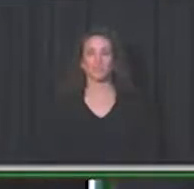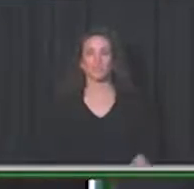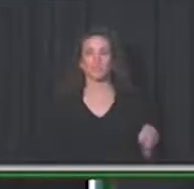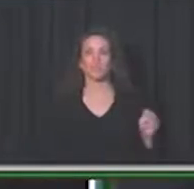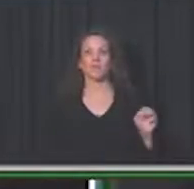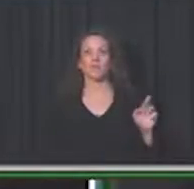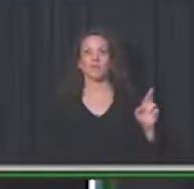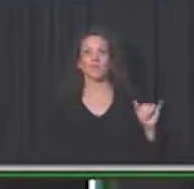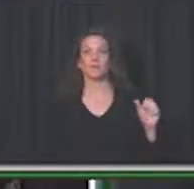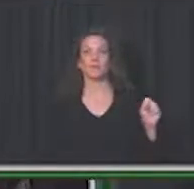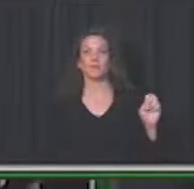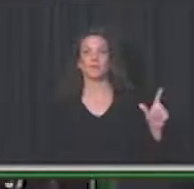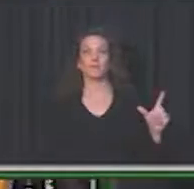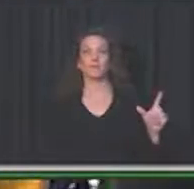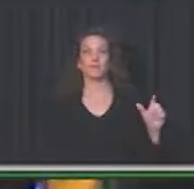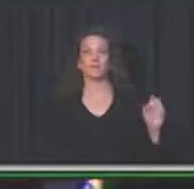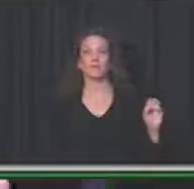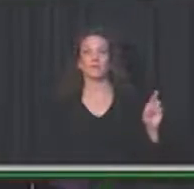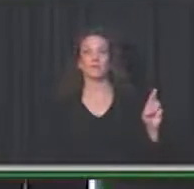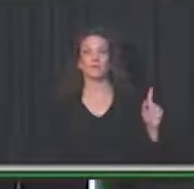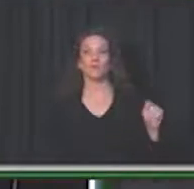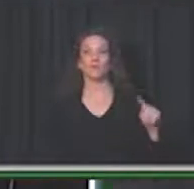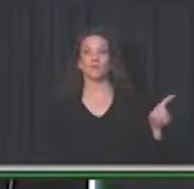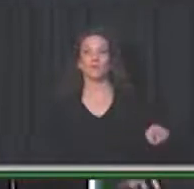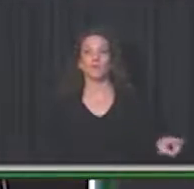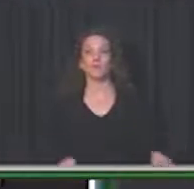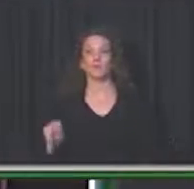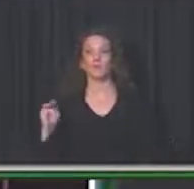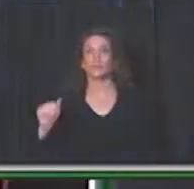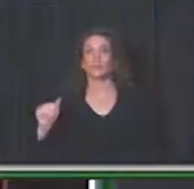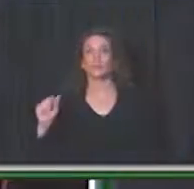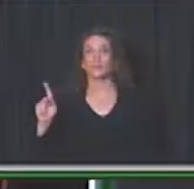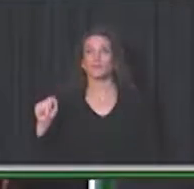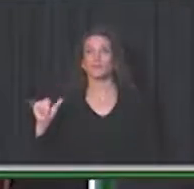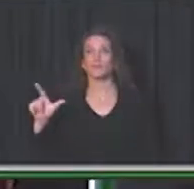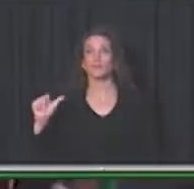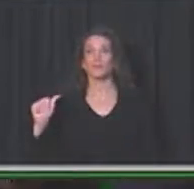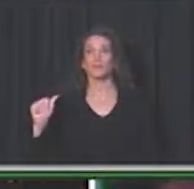Marisol Ortiz. Michaela Marie Card.